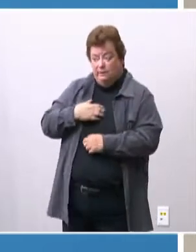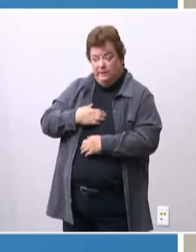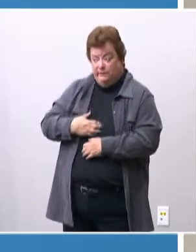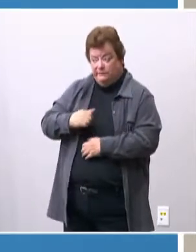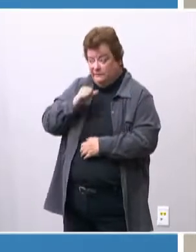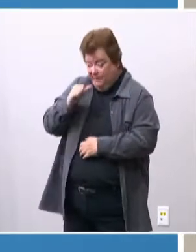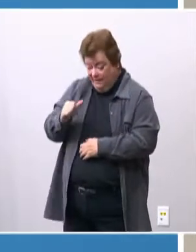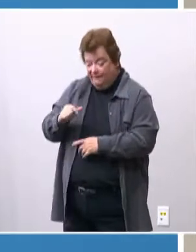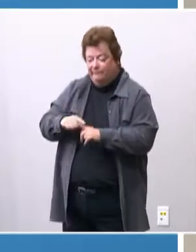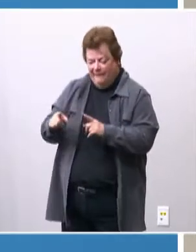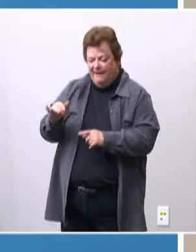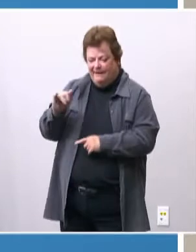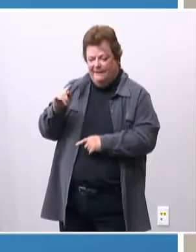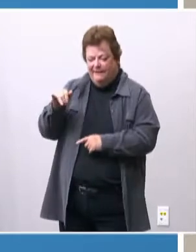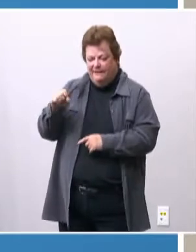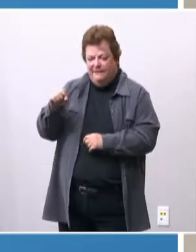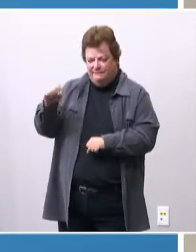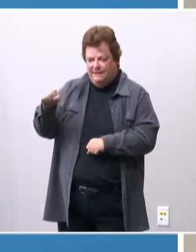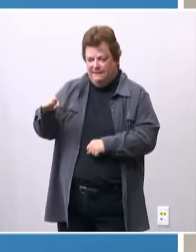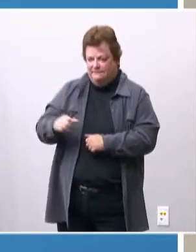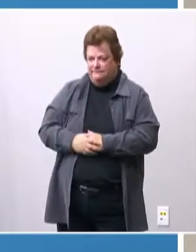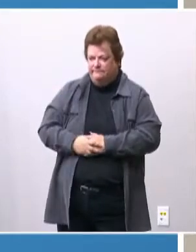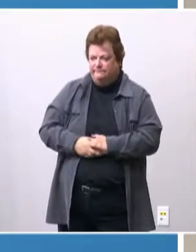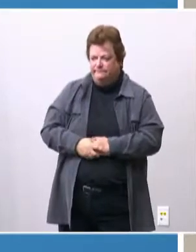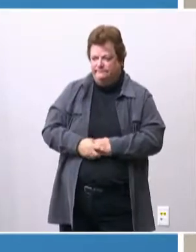But it is.